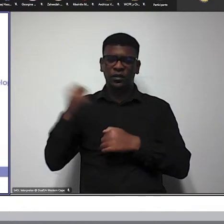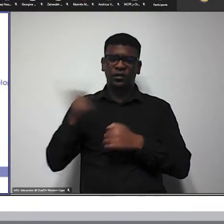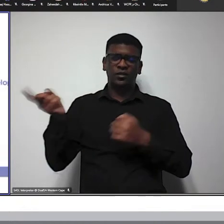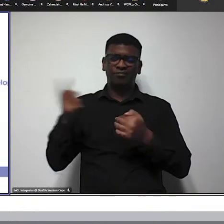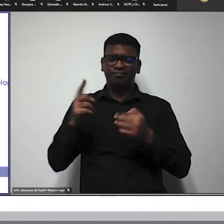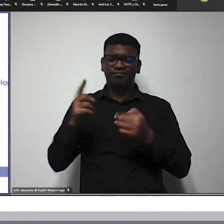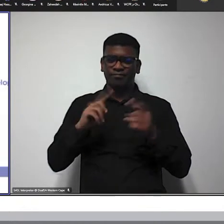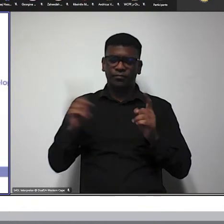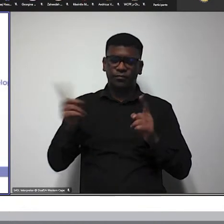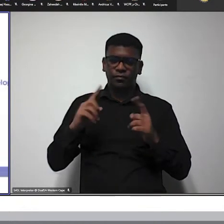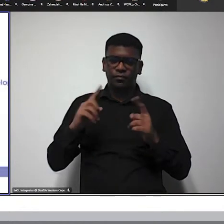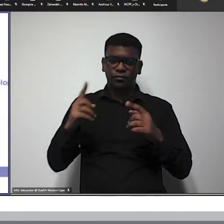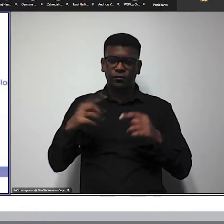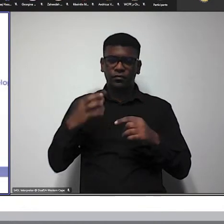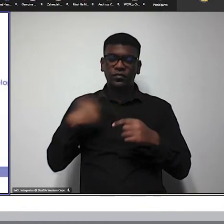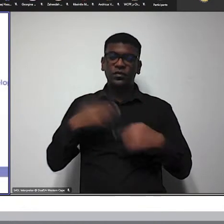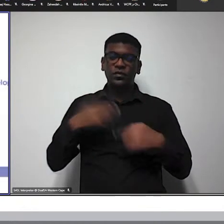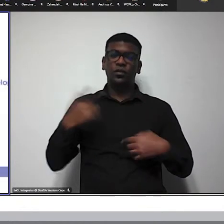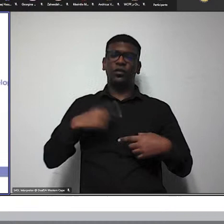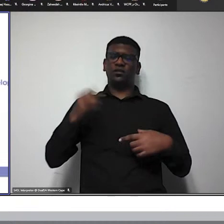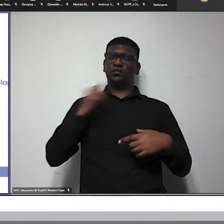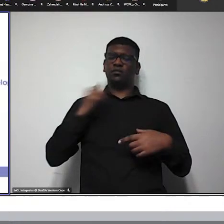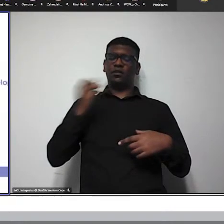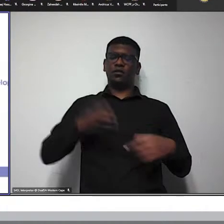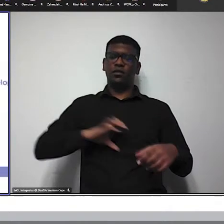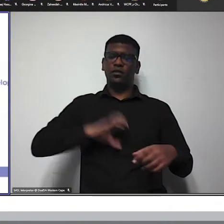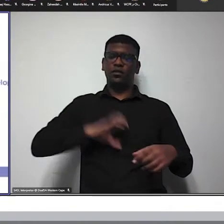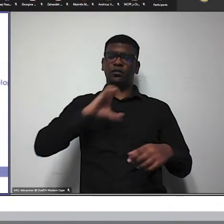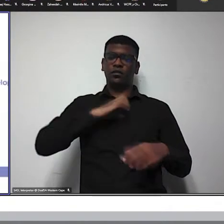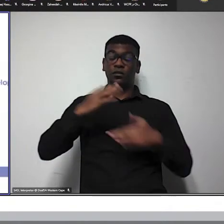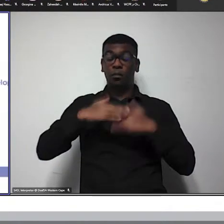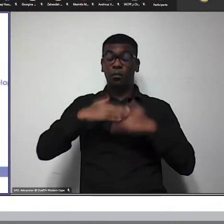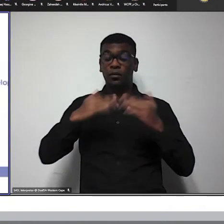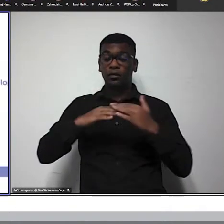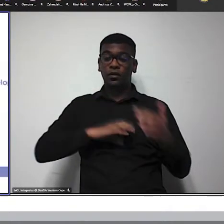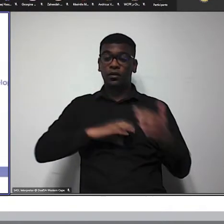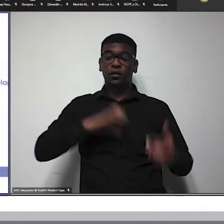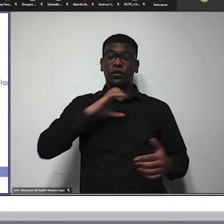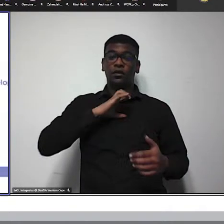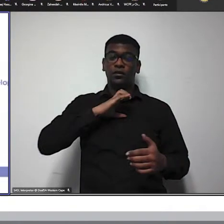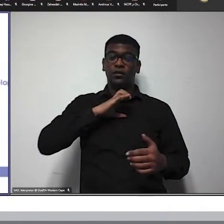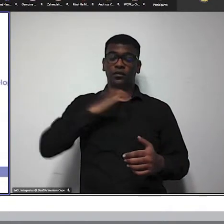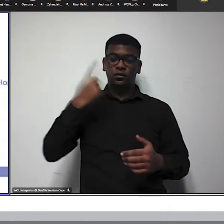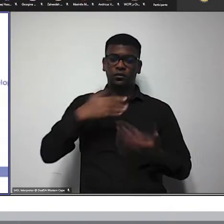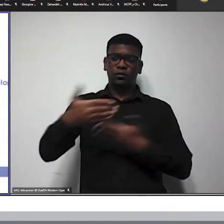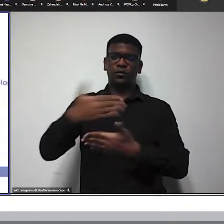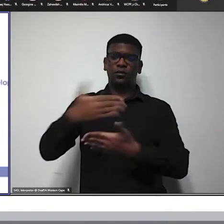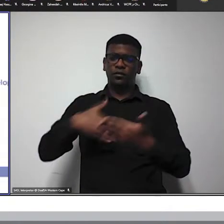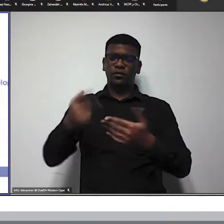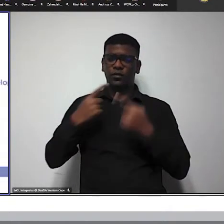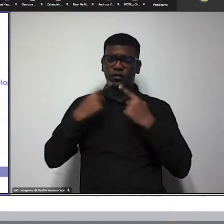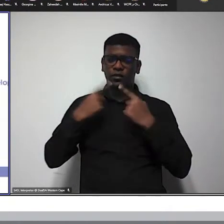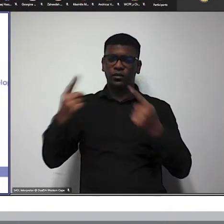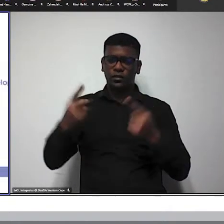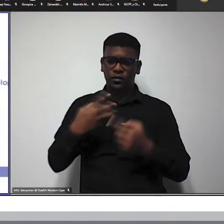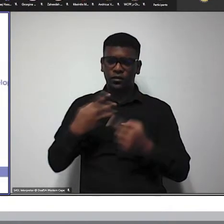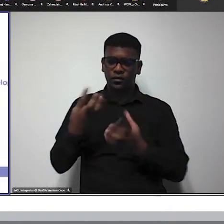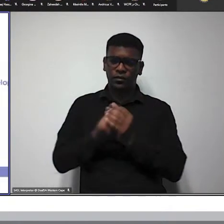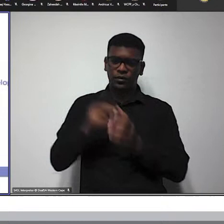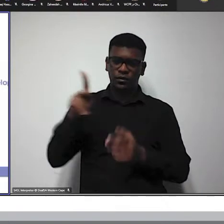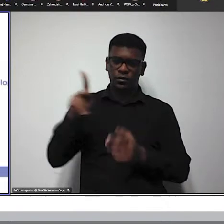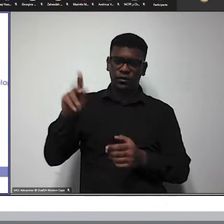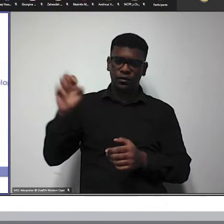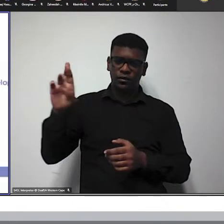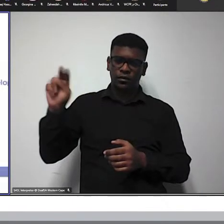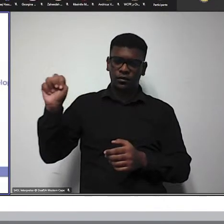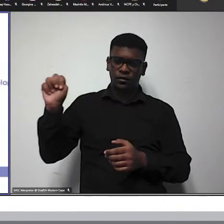securing confidence, building confidence, as was mentioned previously by Corin and Rashid, in terms of